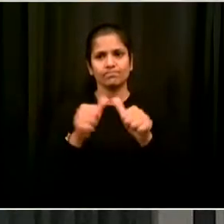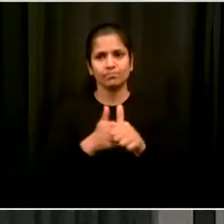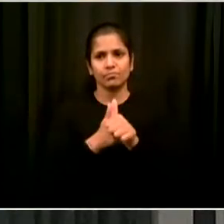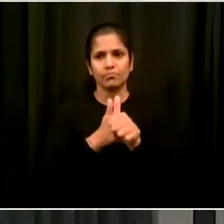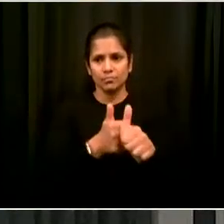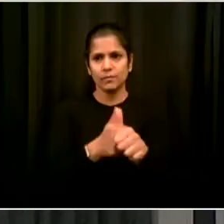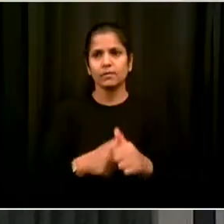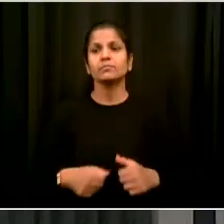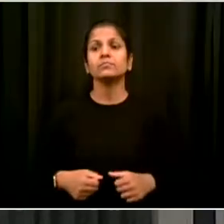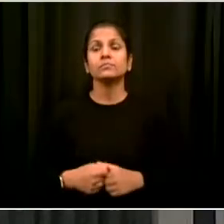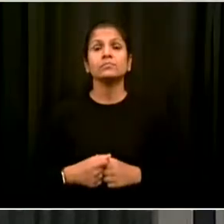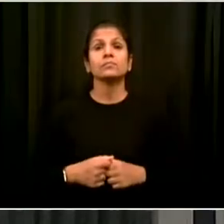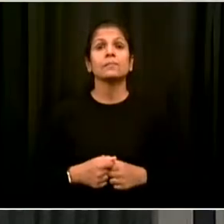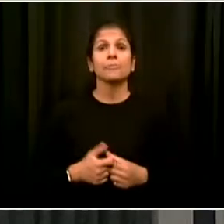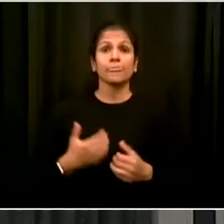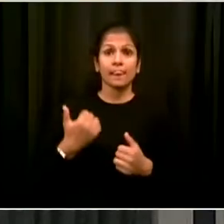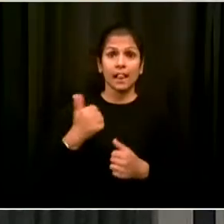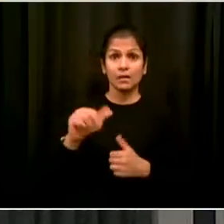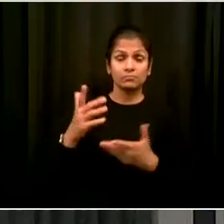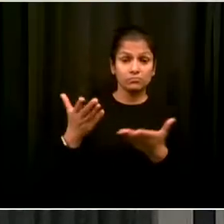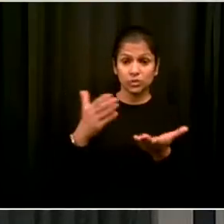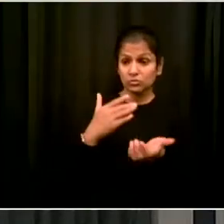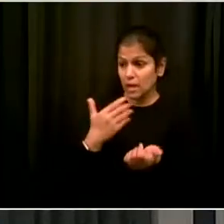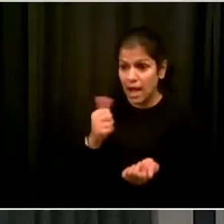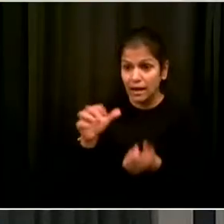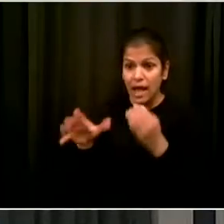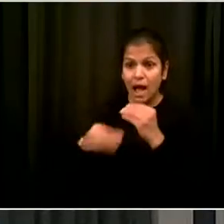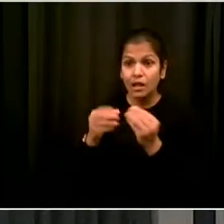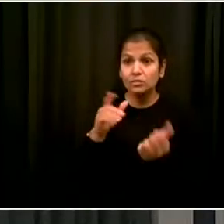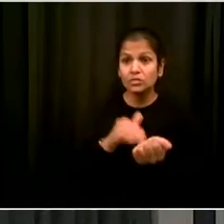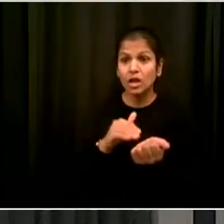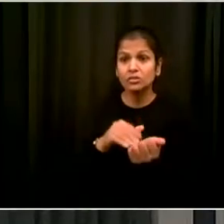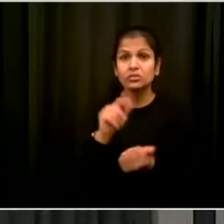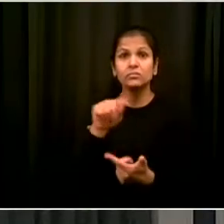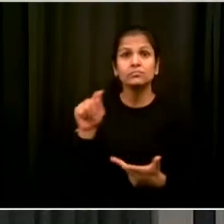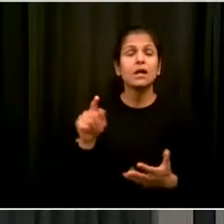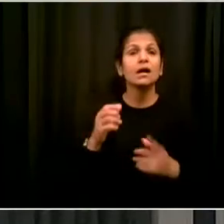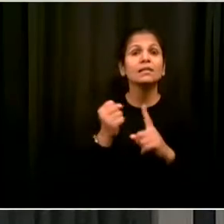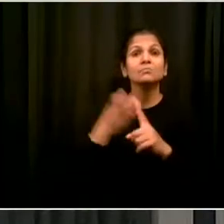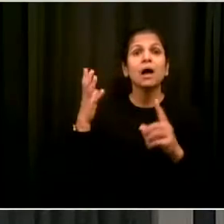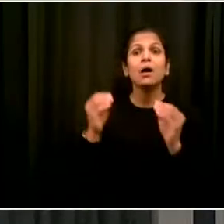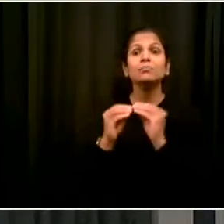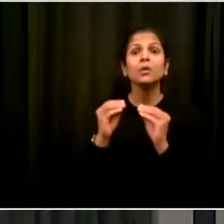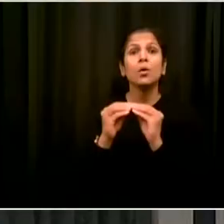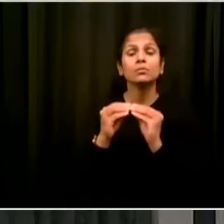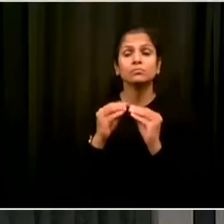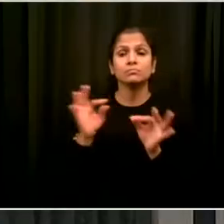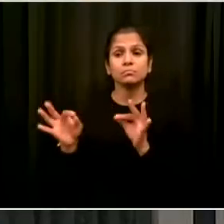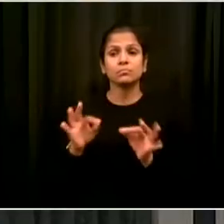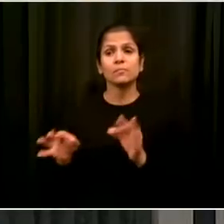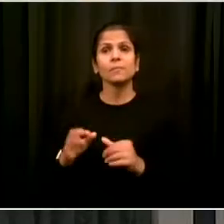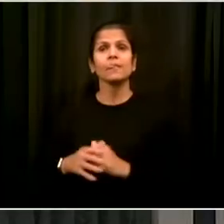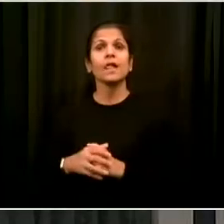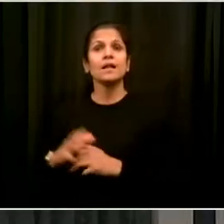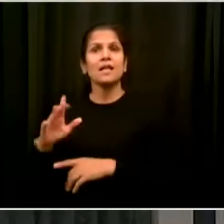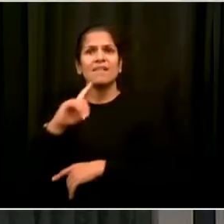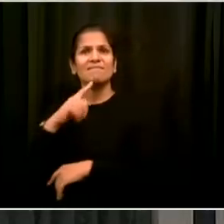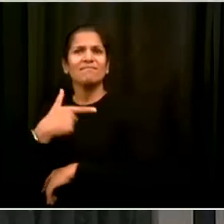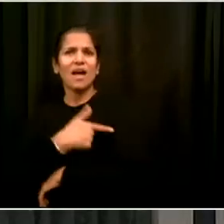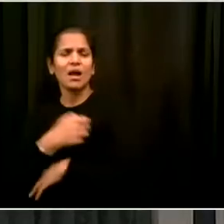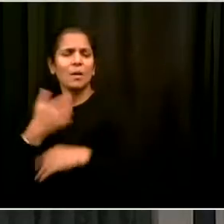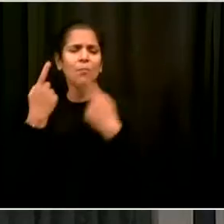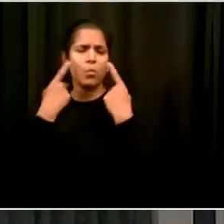Dr. Varma, again, give a little more of the flavor of how vaccination actually works person by person in a medical